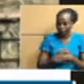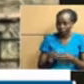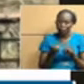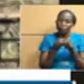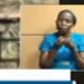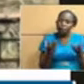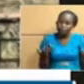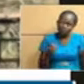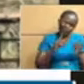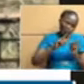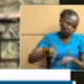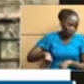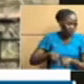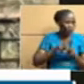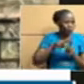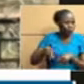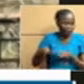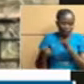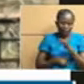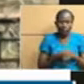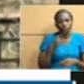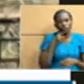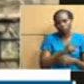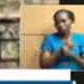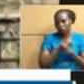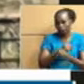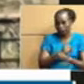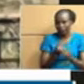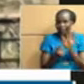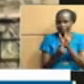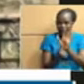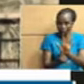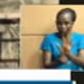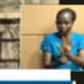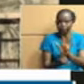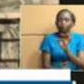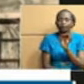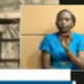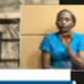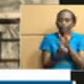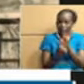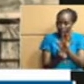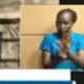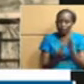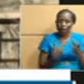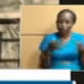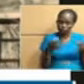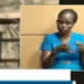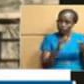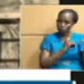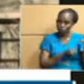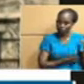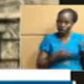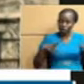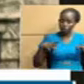of many aspects to do with social protection. Let's take a case scenario of one category of women who